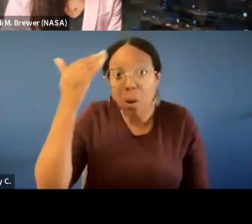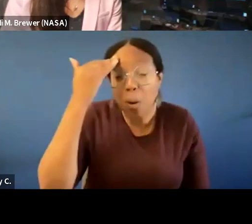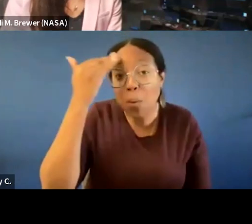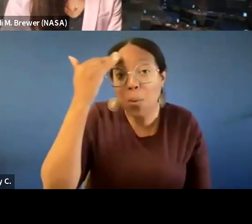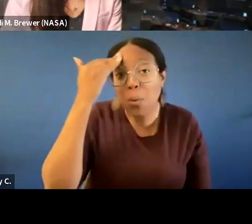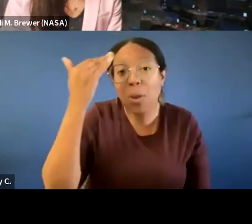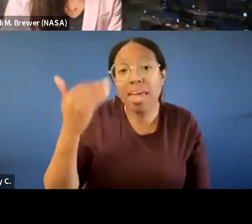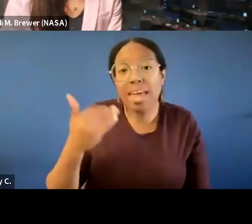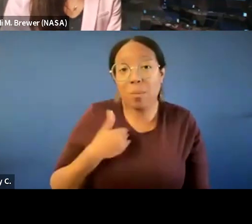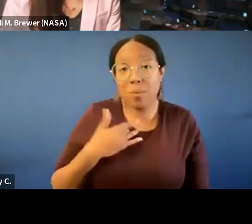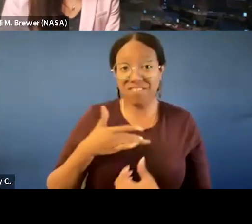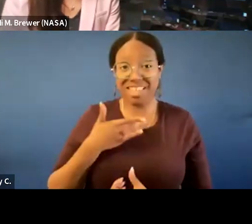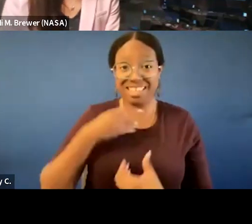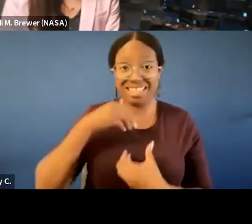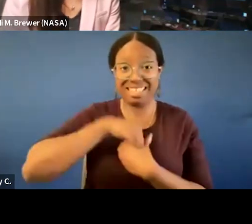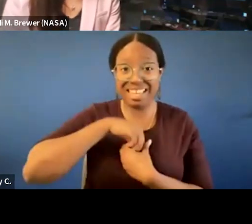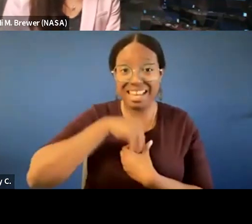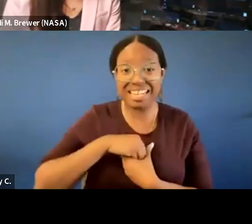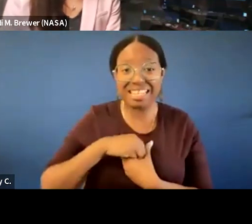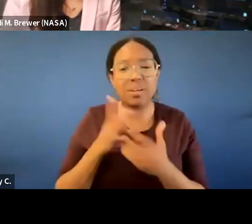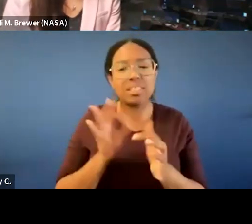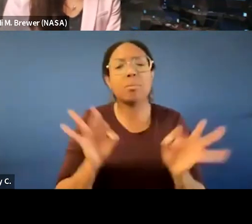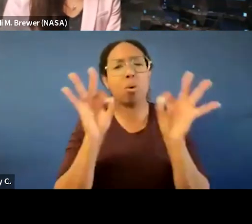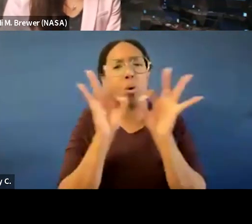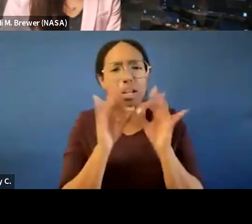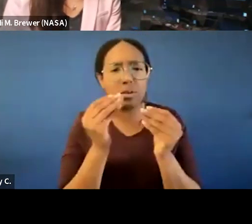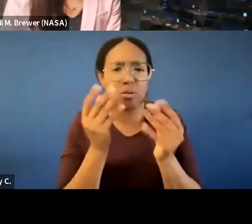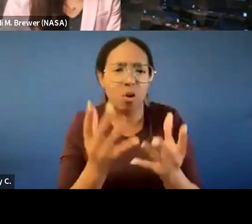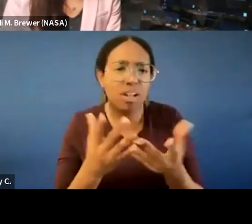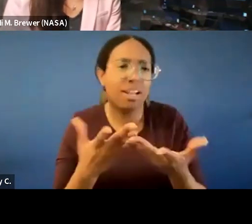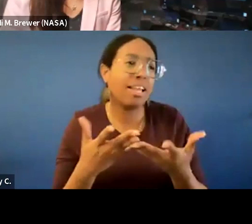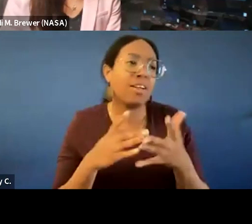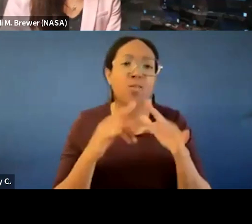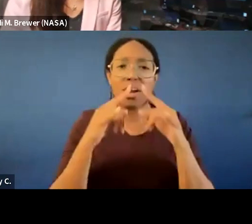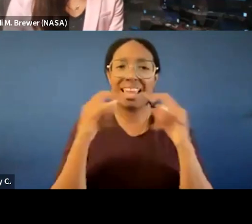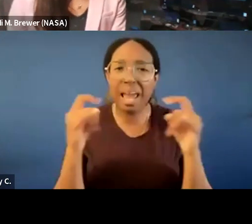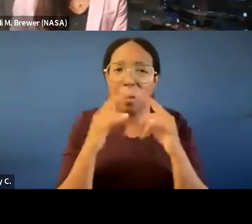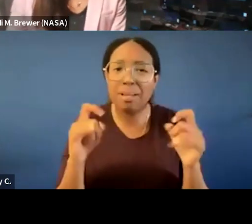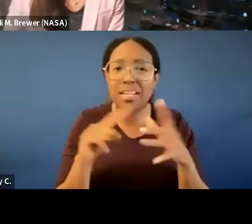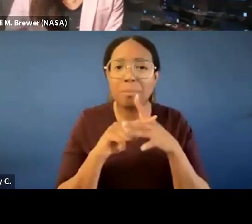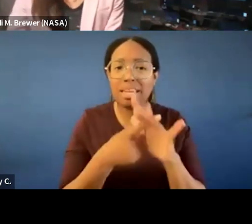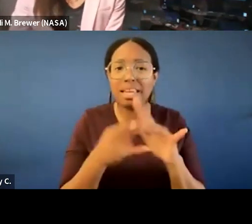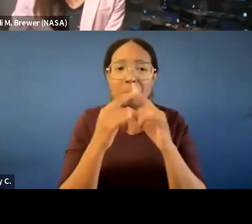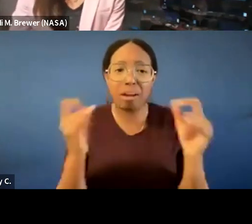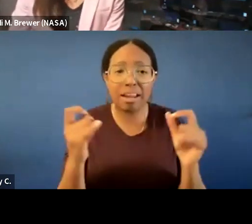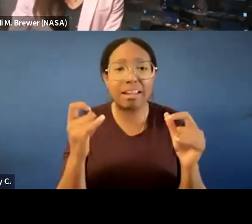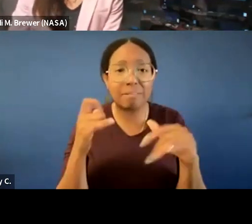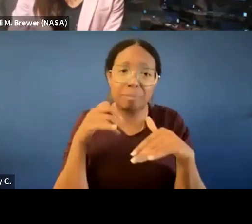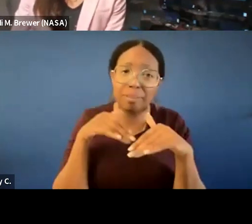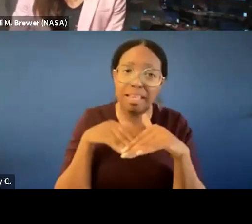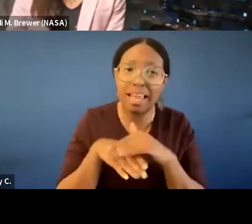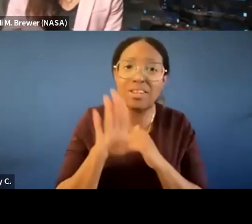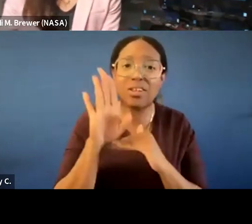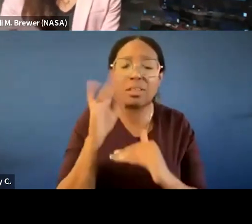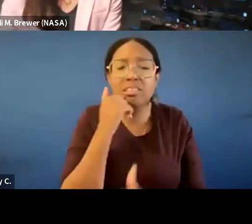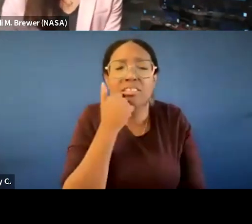those discussions with the kids that I work with. Like in the beginning of camp, they can come in and be very introverted and shy. And by the